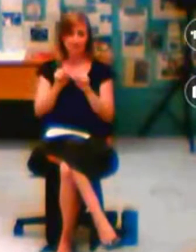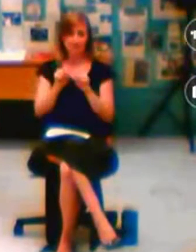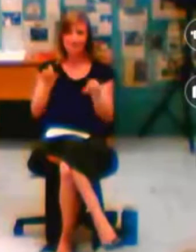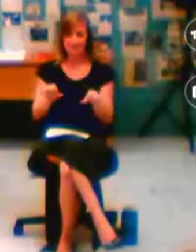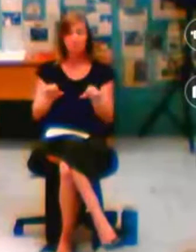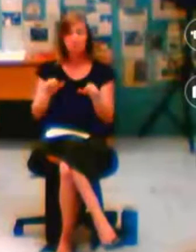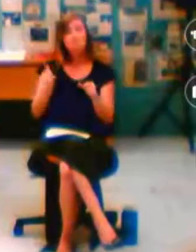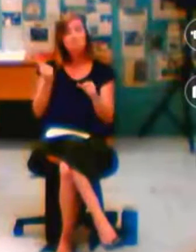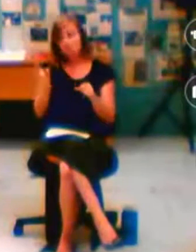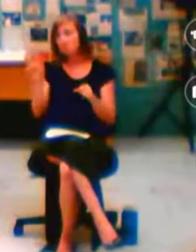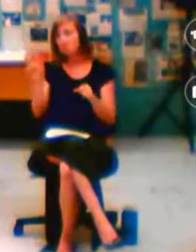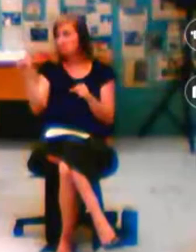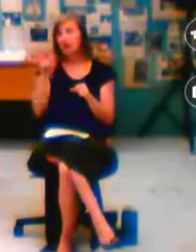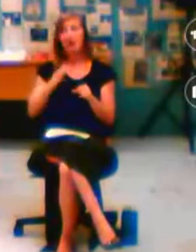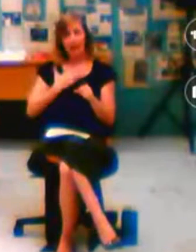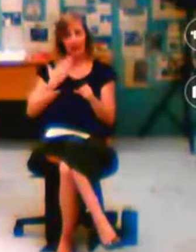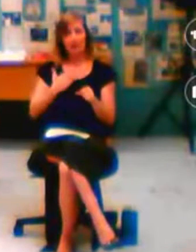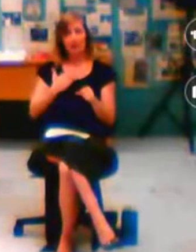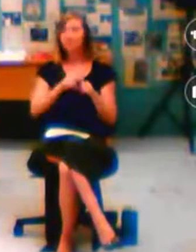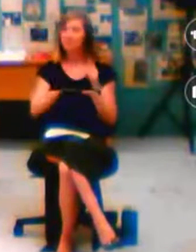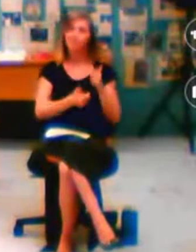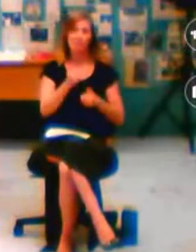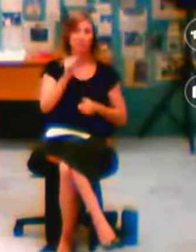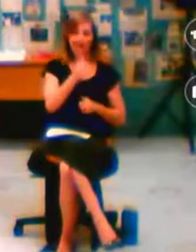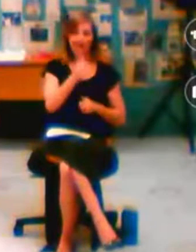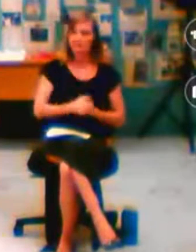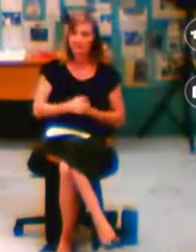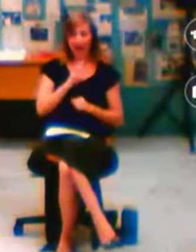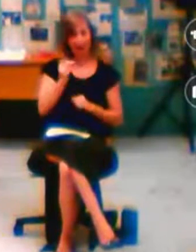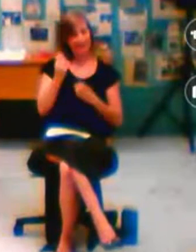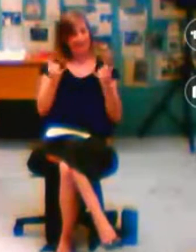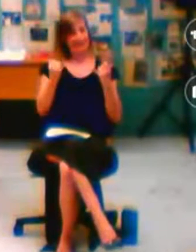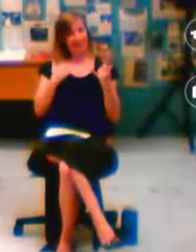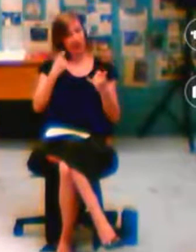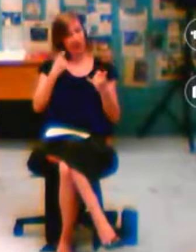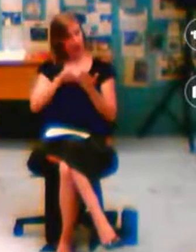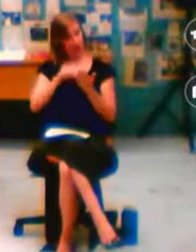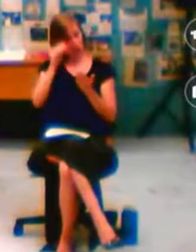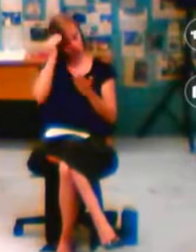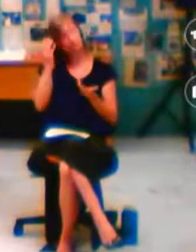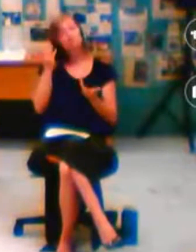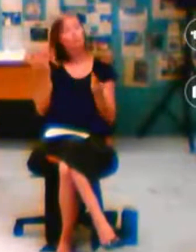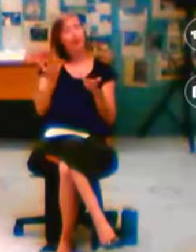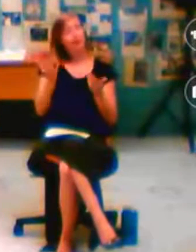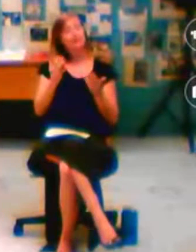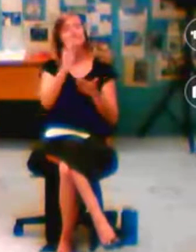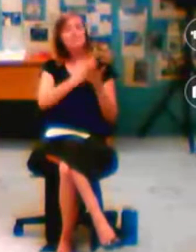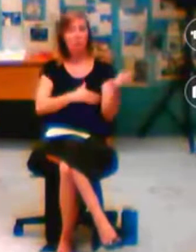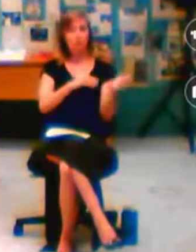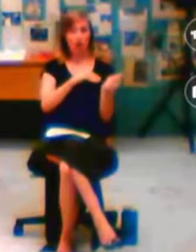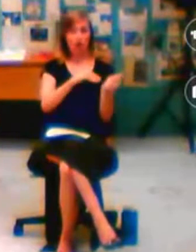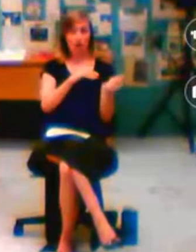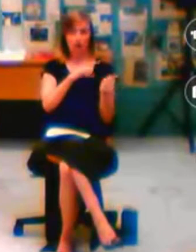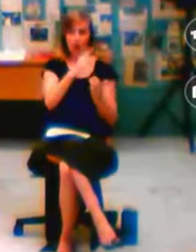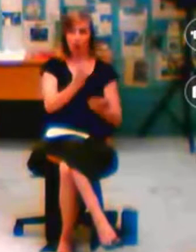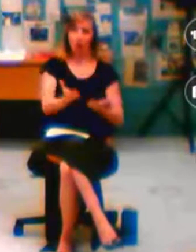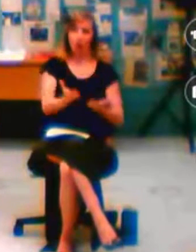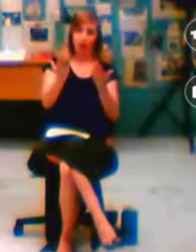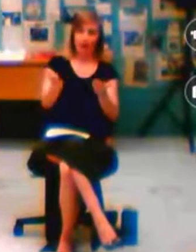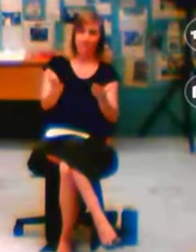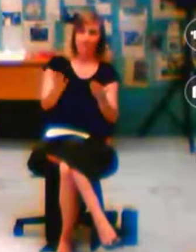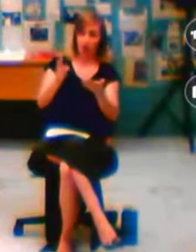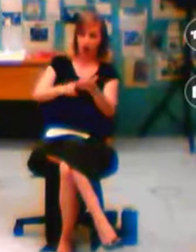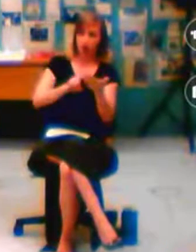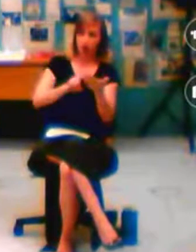to assure you that doctors are very unhappy with our commercial insurance system. There are some that